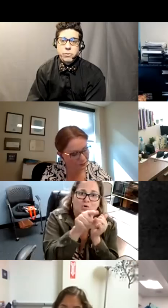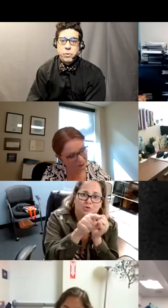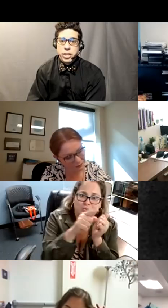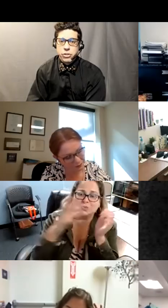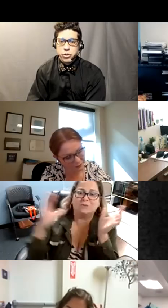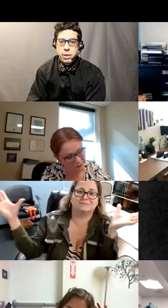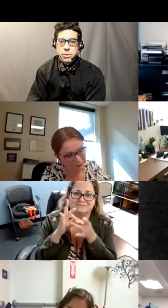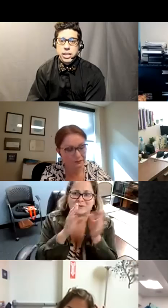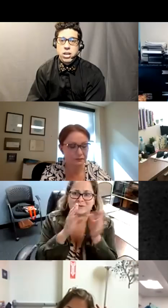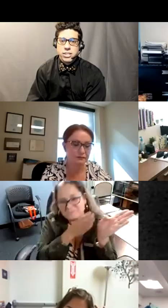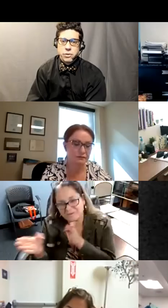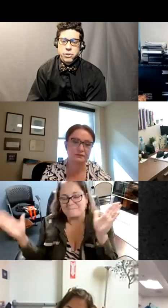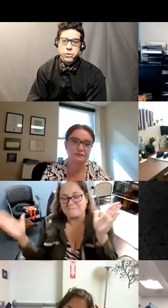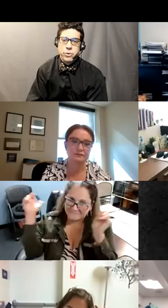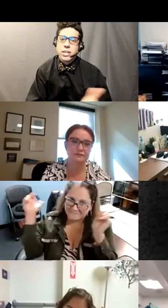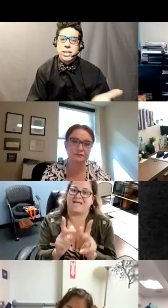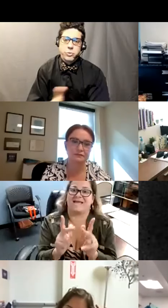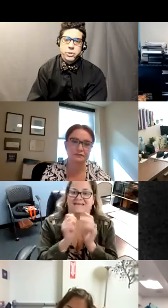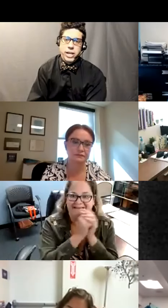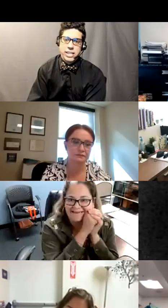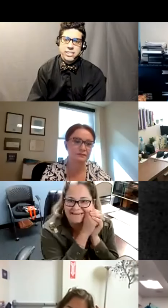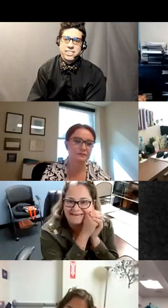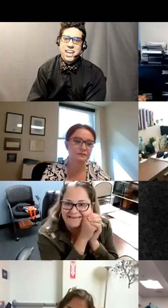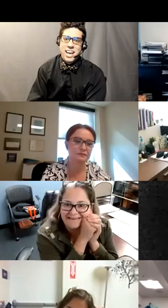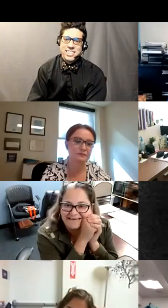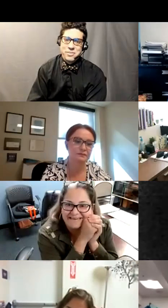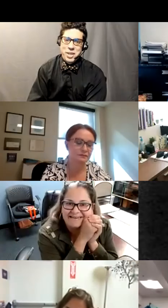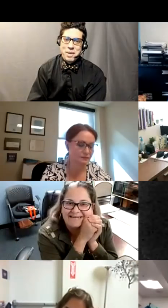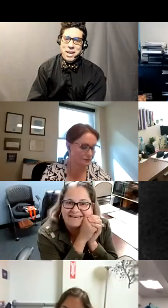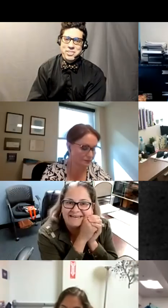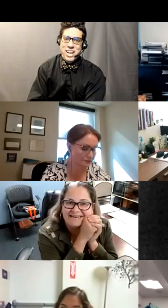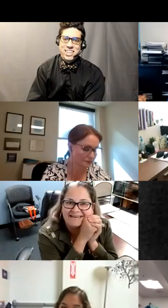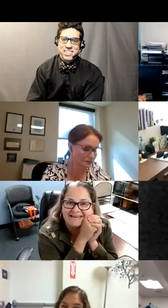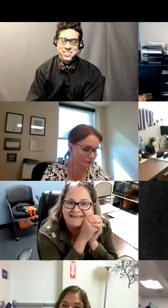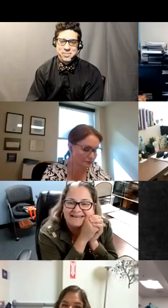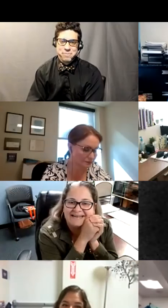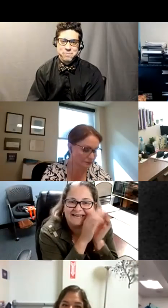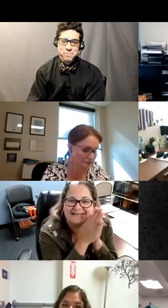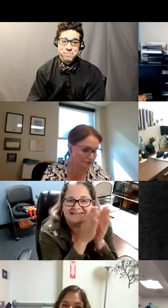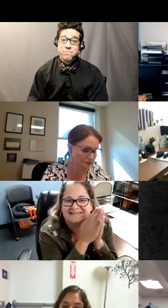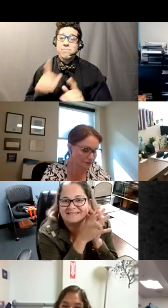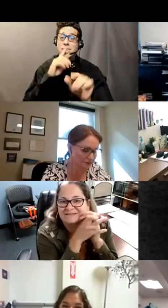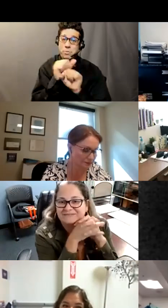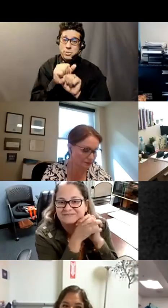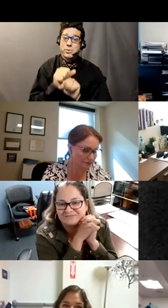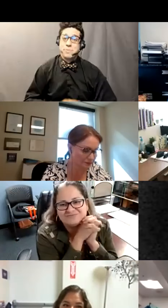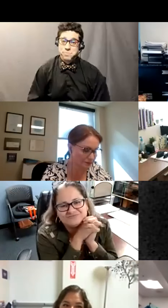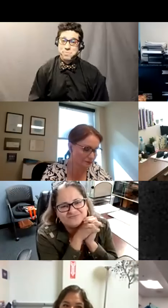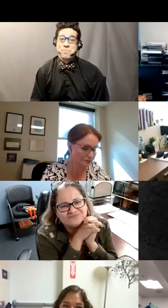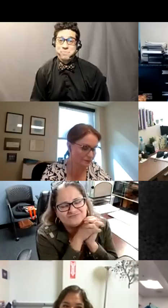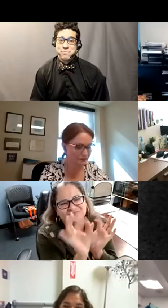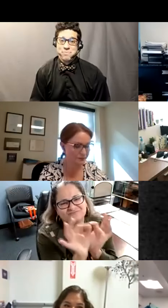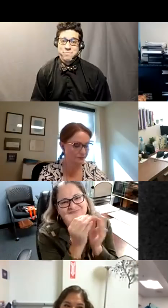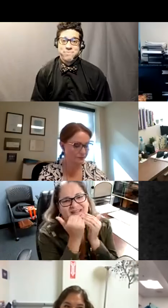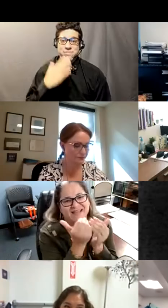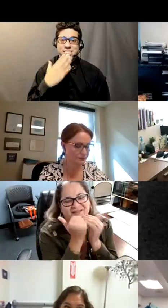and see what we can do to be able to get in contact with you. I'll connect you with the right heads and to see if we can get back in track. Absolutely.